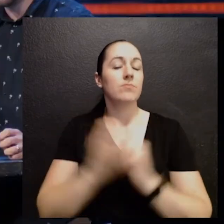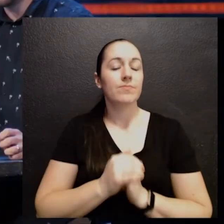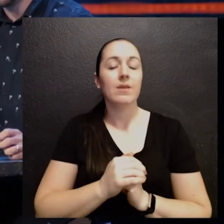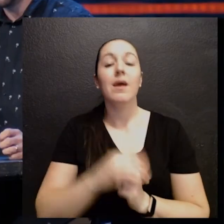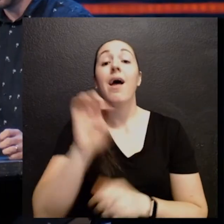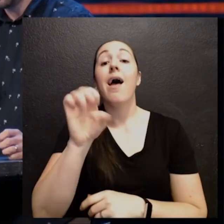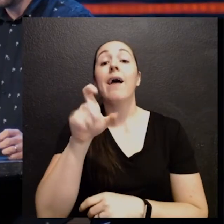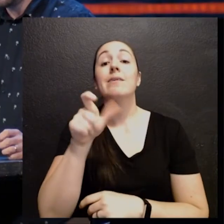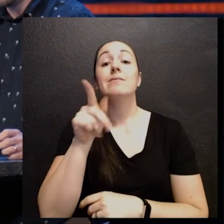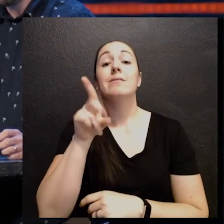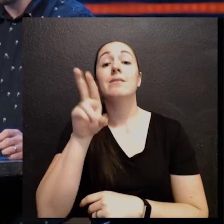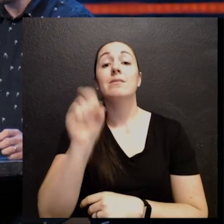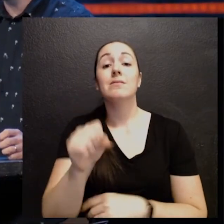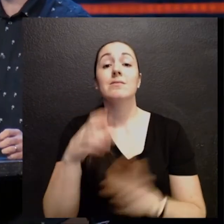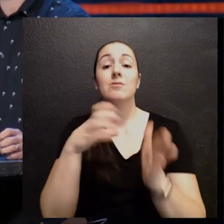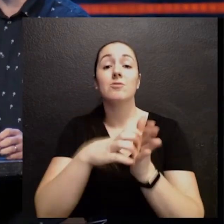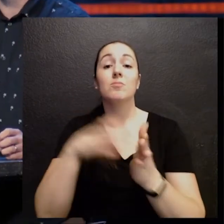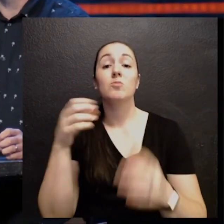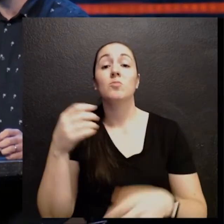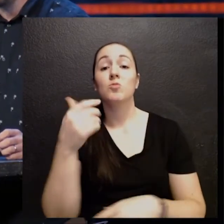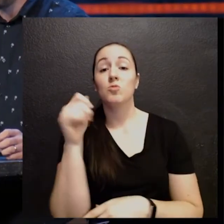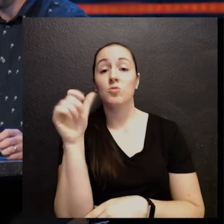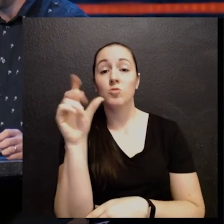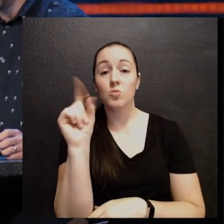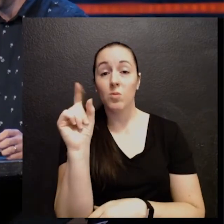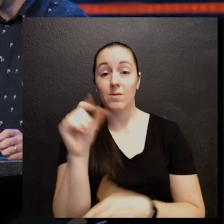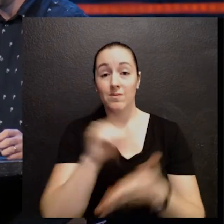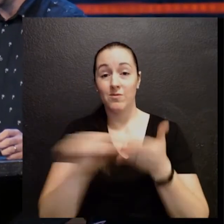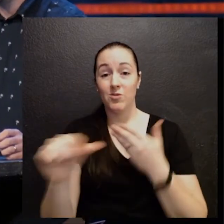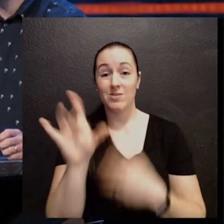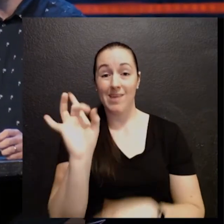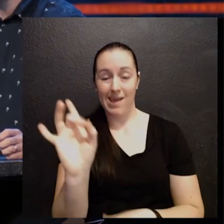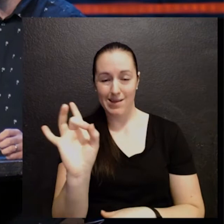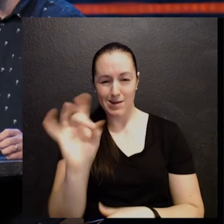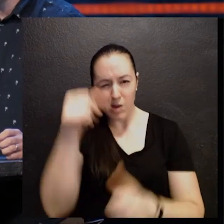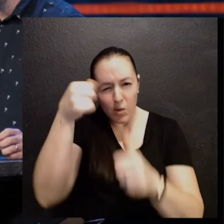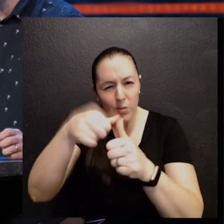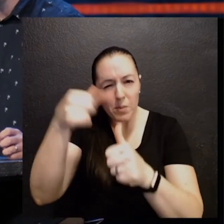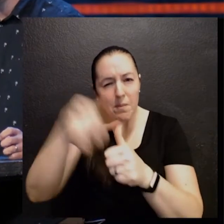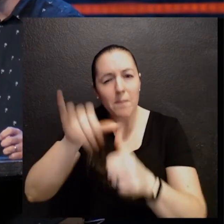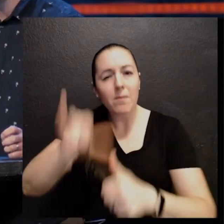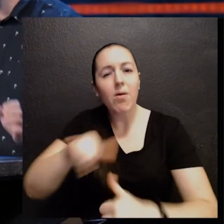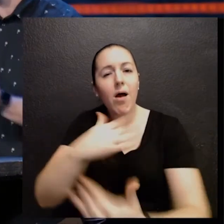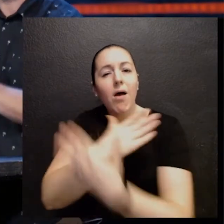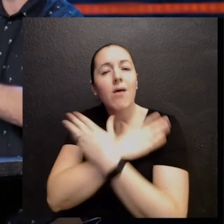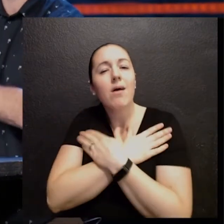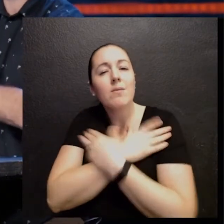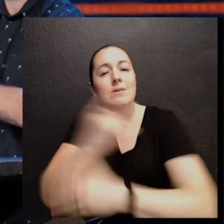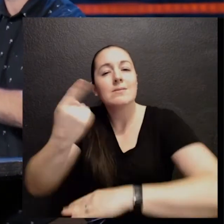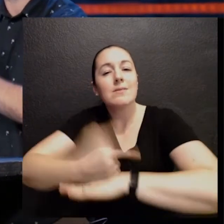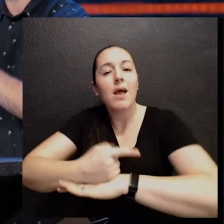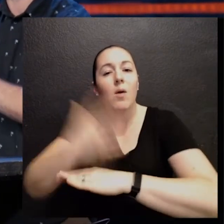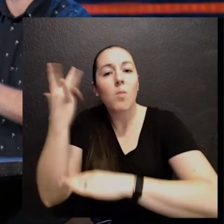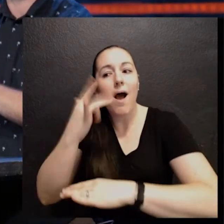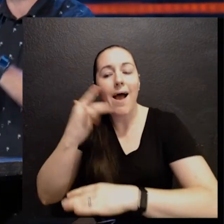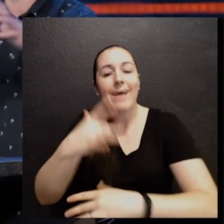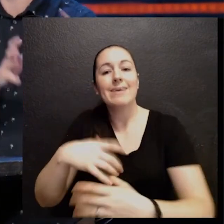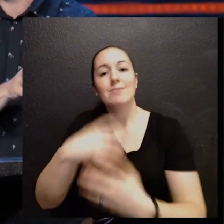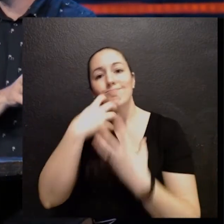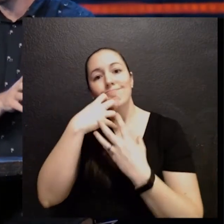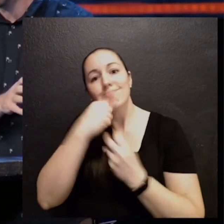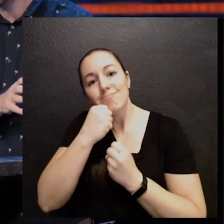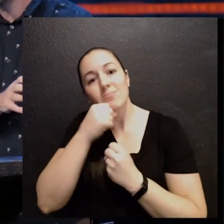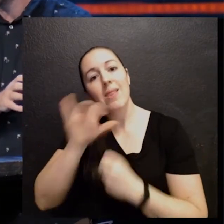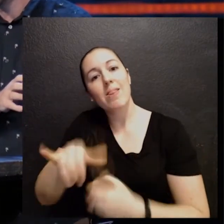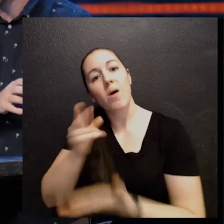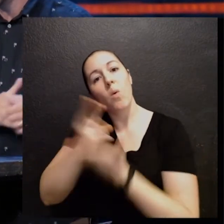8. Remember the Sabbath day by keeping it holy. It's not even a new command. It's a reminder of a